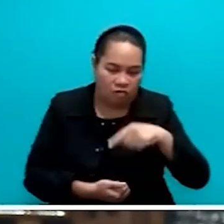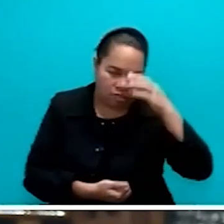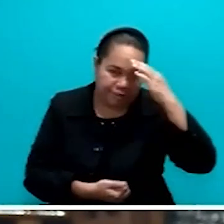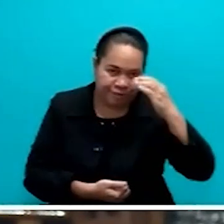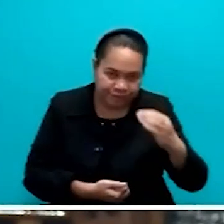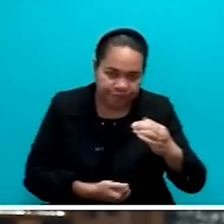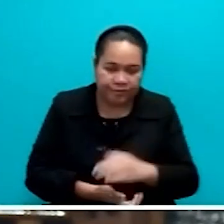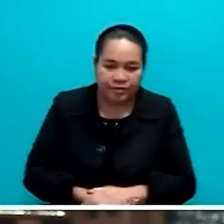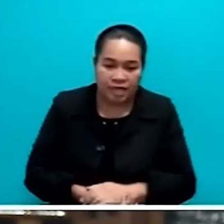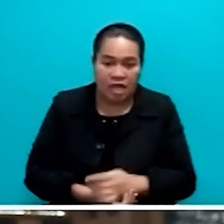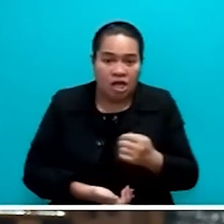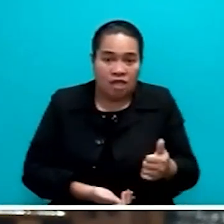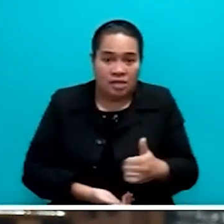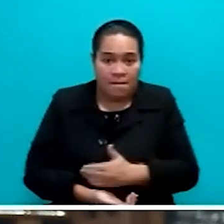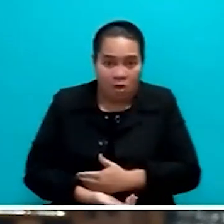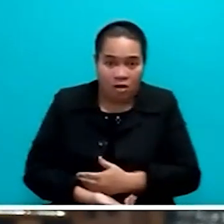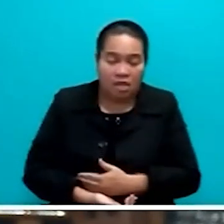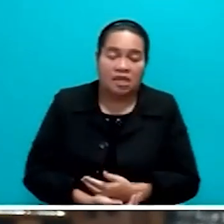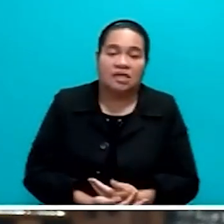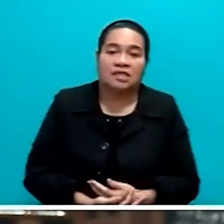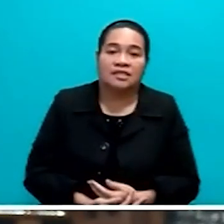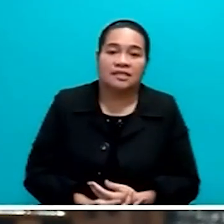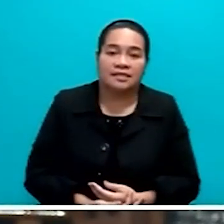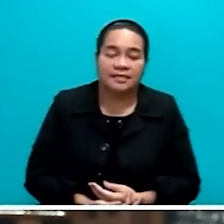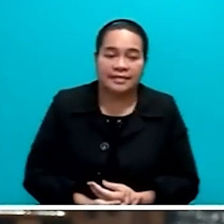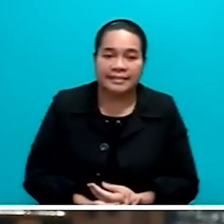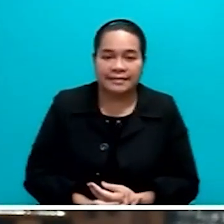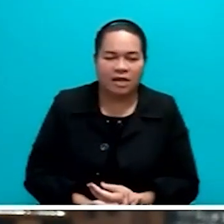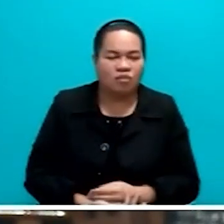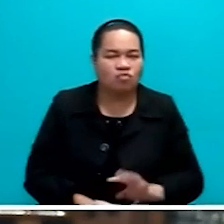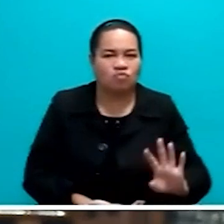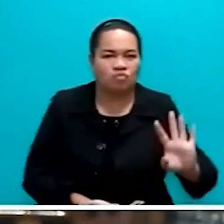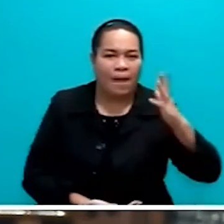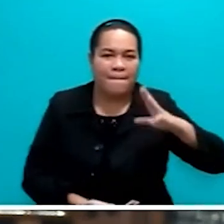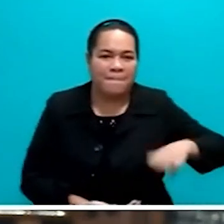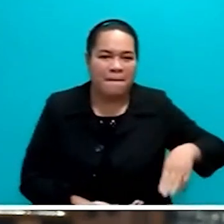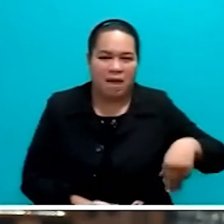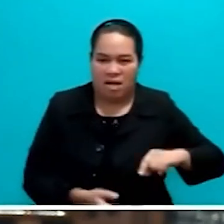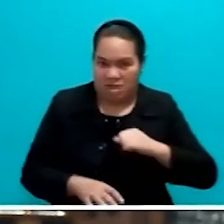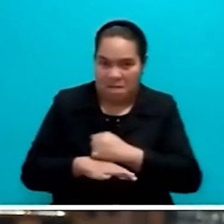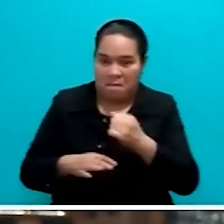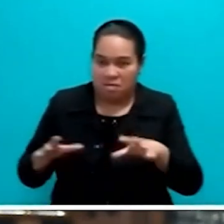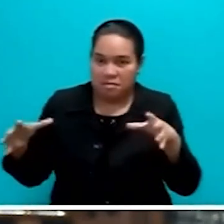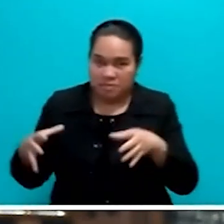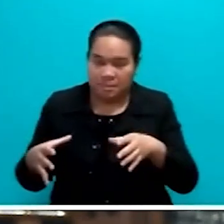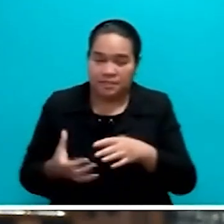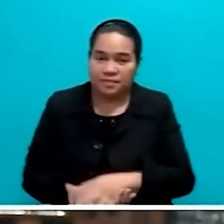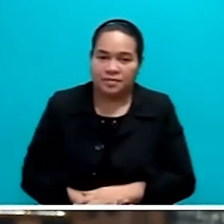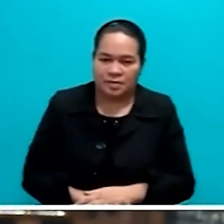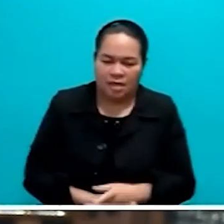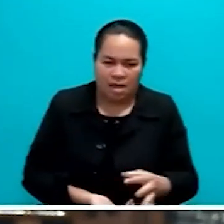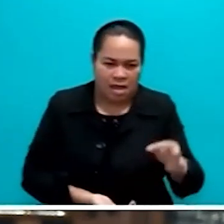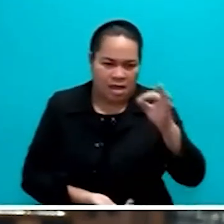Only this morning, Honourable Speaker, sir, a member of the government caucus raised